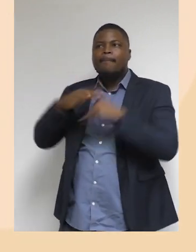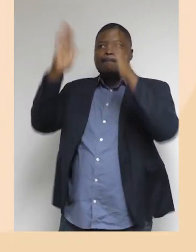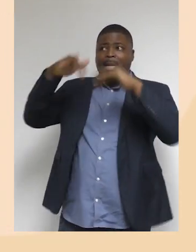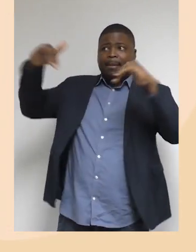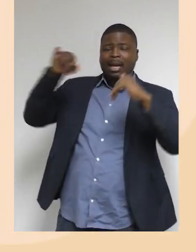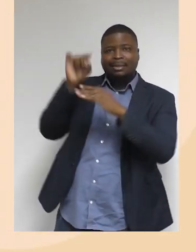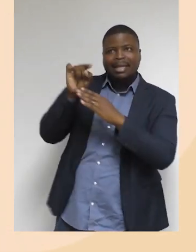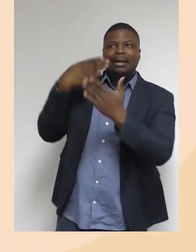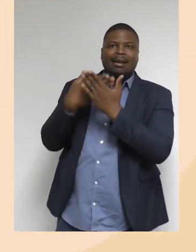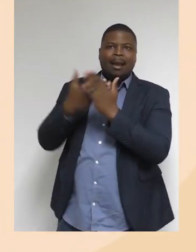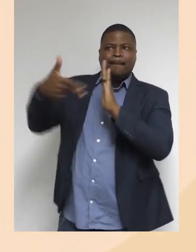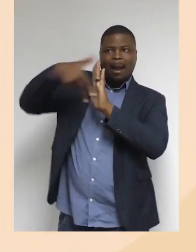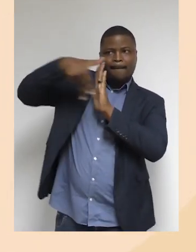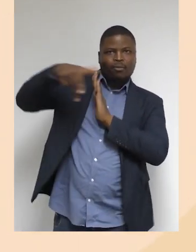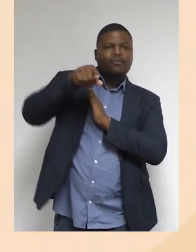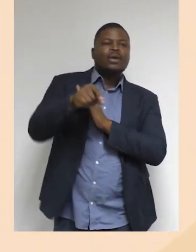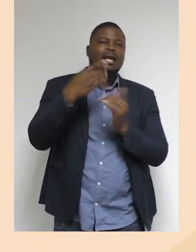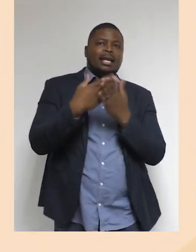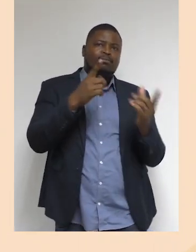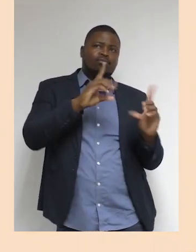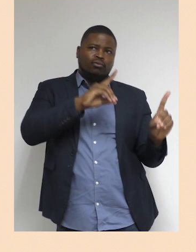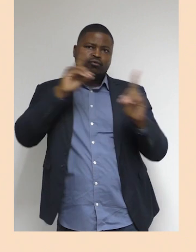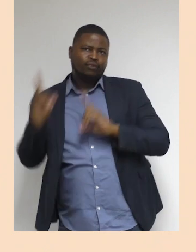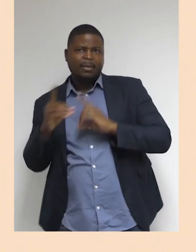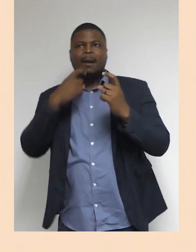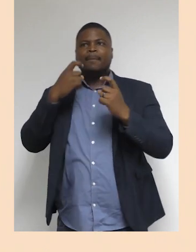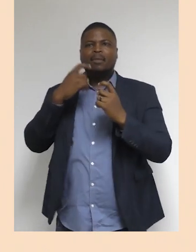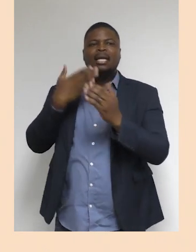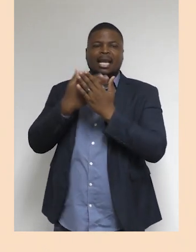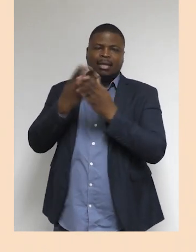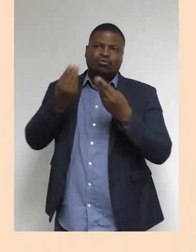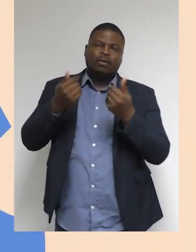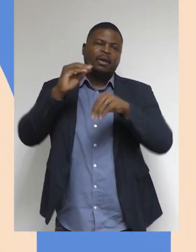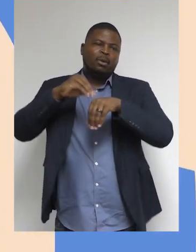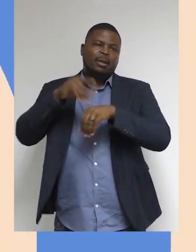a request for the redress of a grievance. You can also approach any